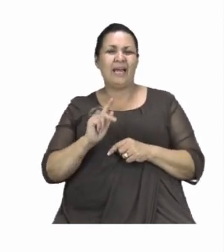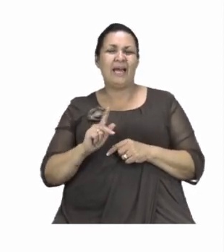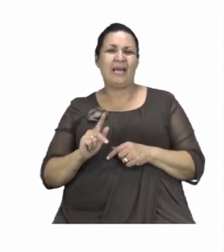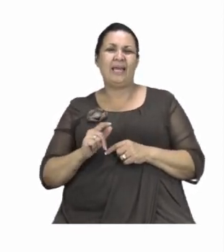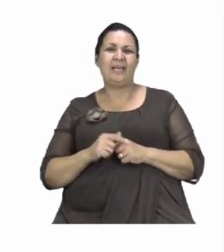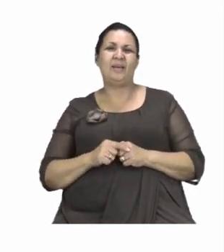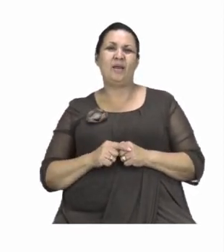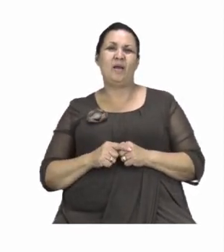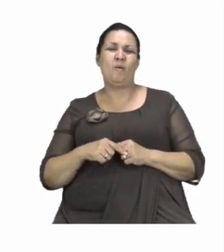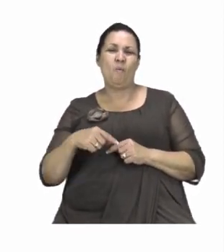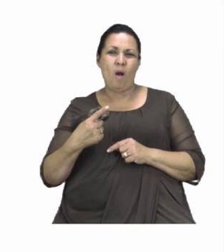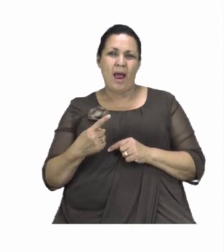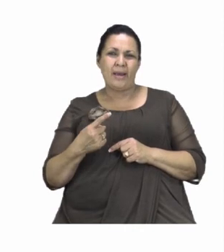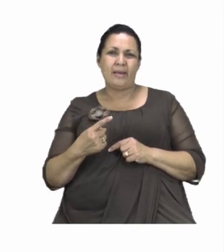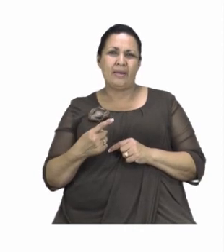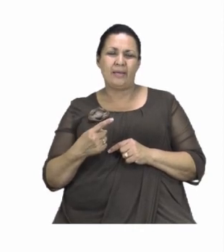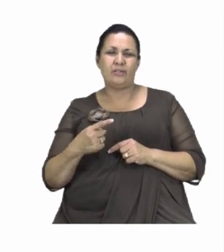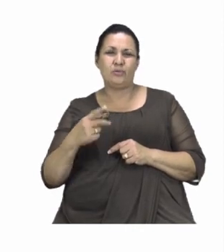1,